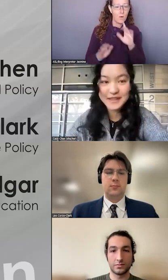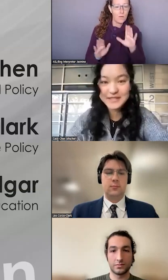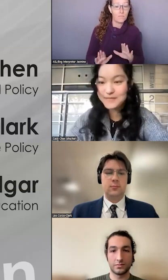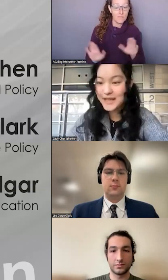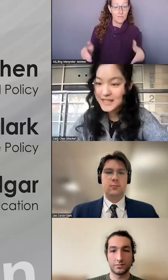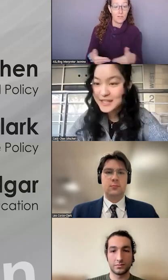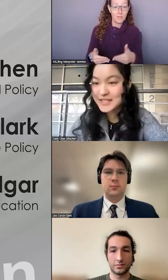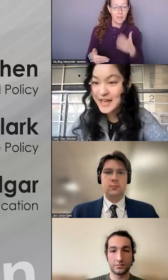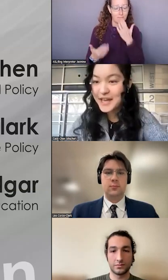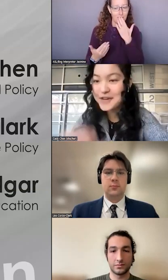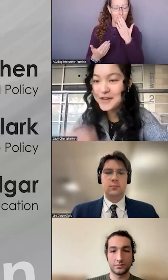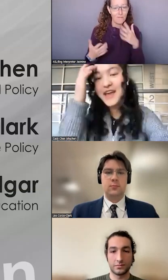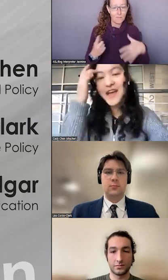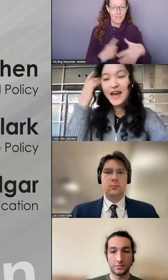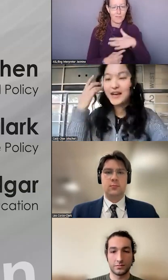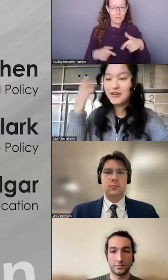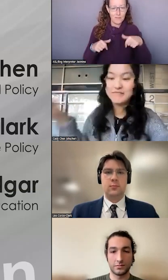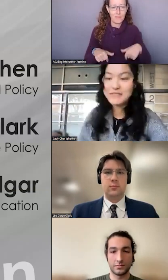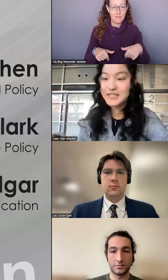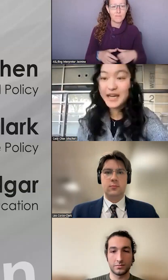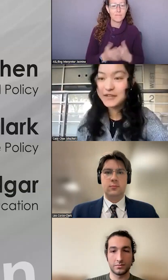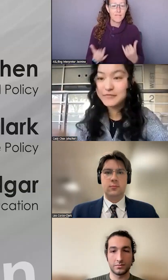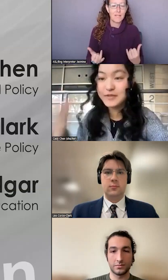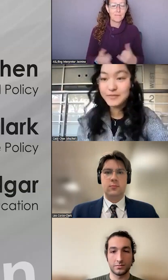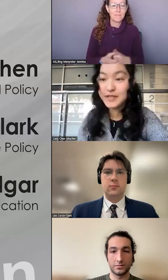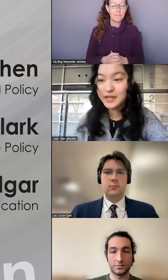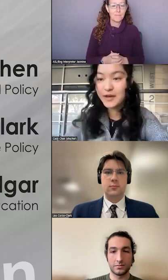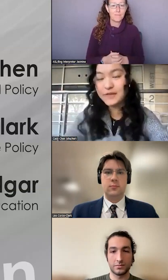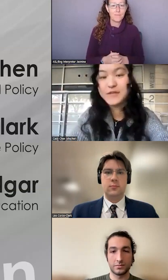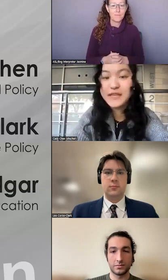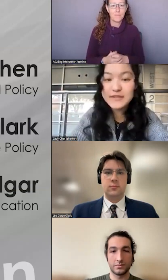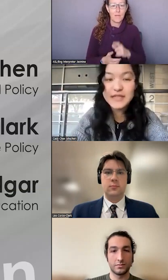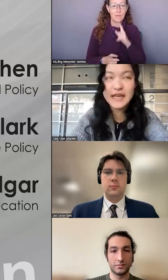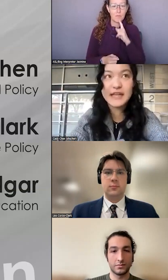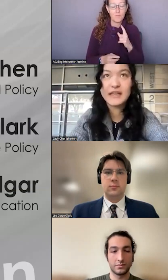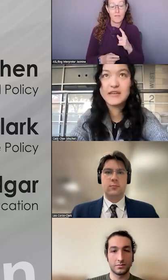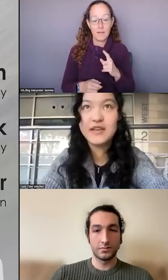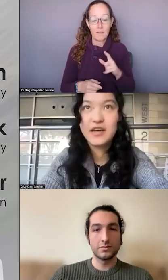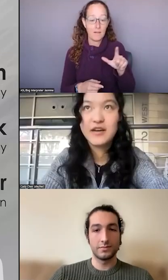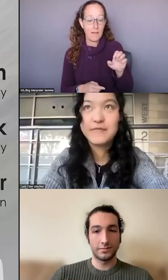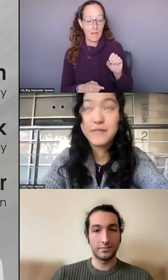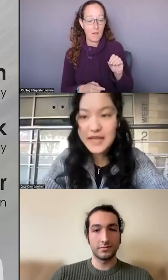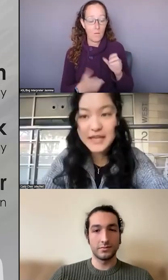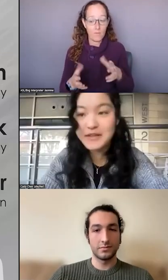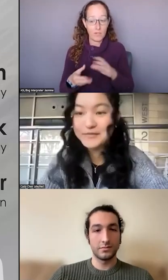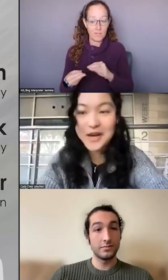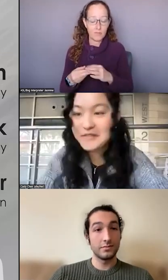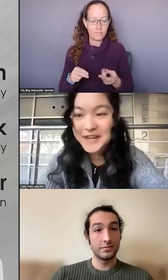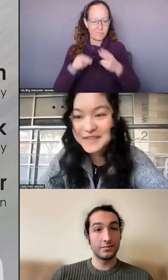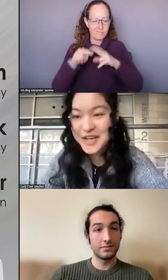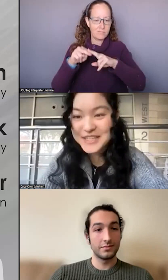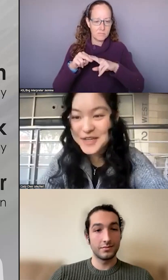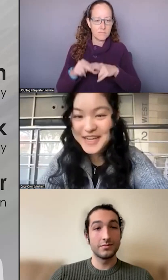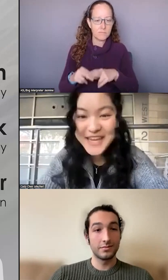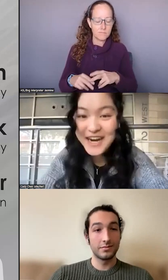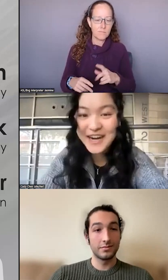grateful to be in this space here today. Just kind of really building upon what Leo said, I think for me, as well as for